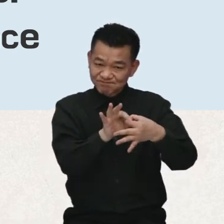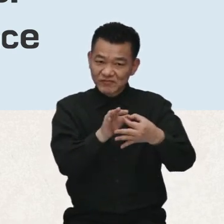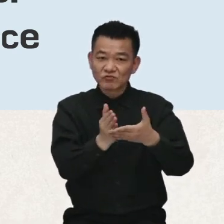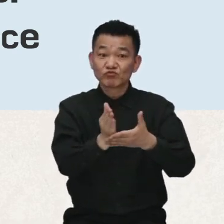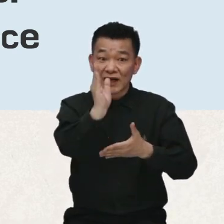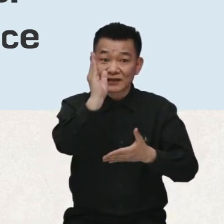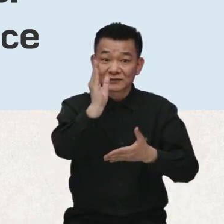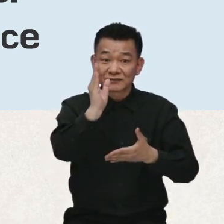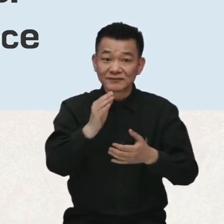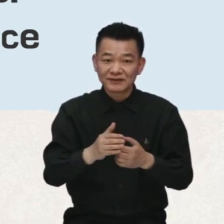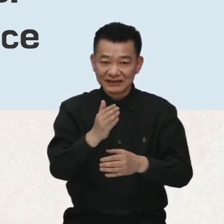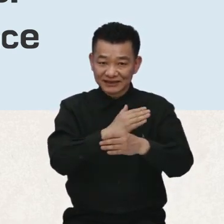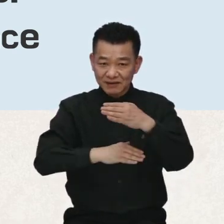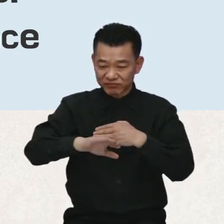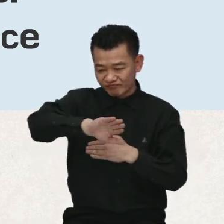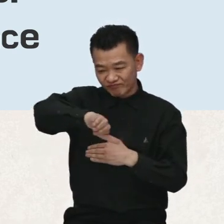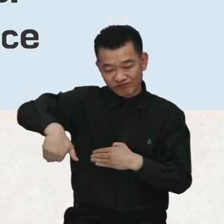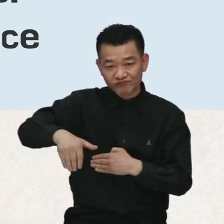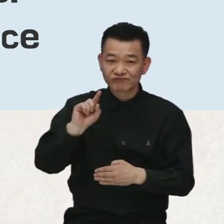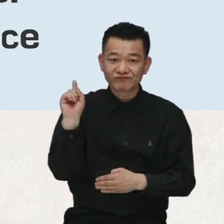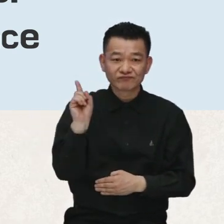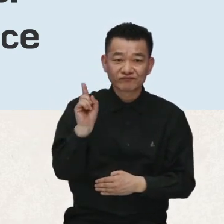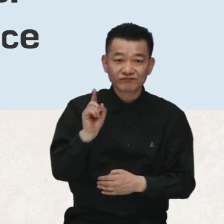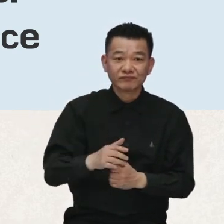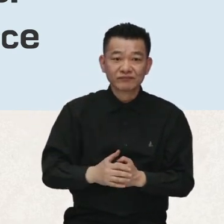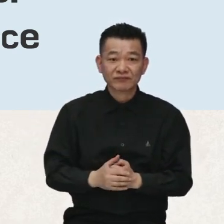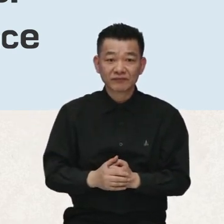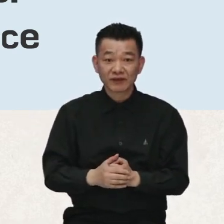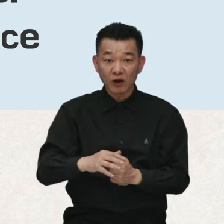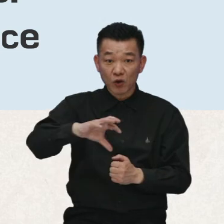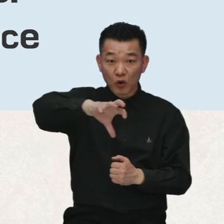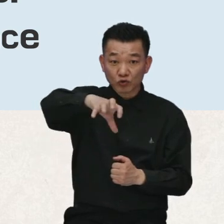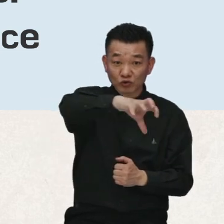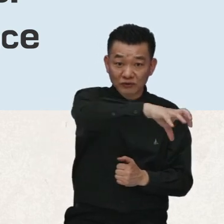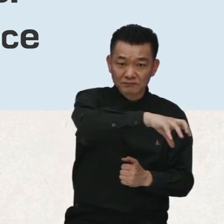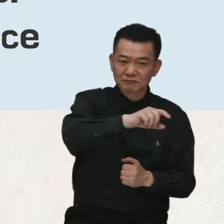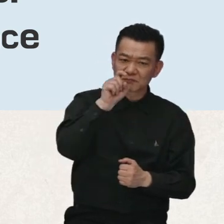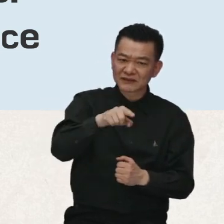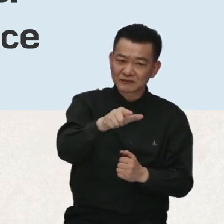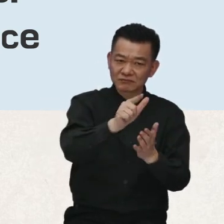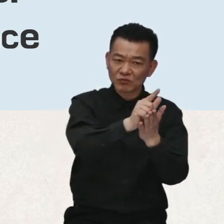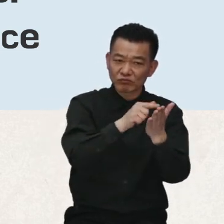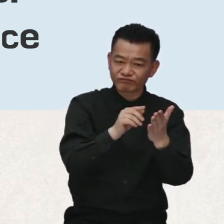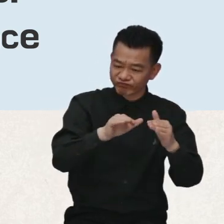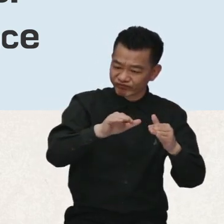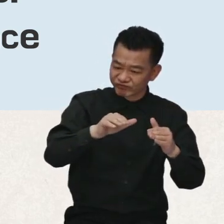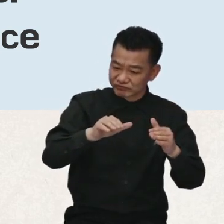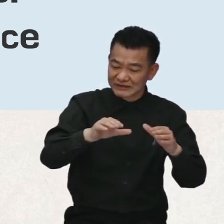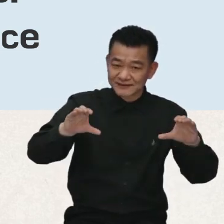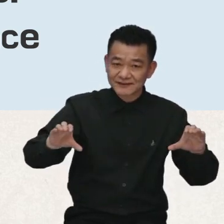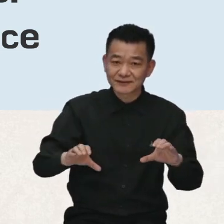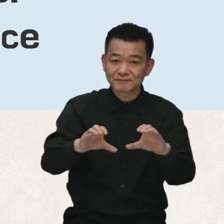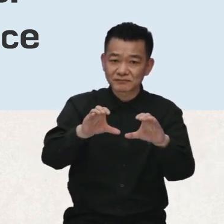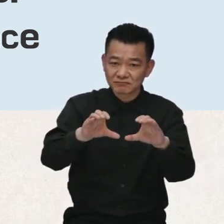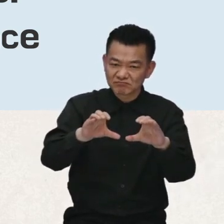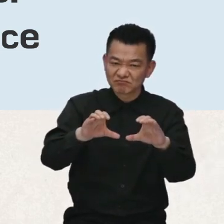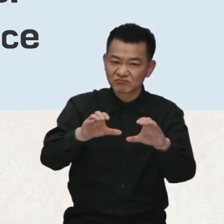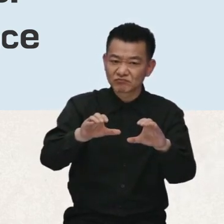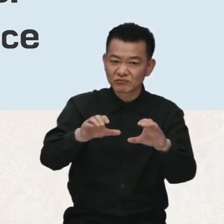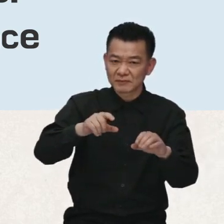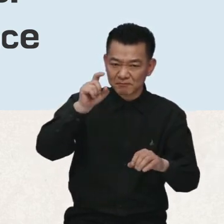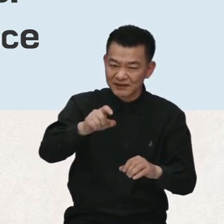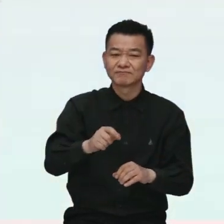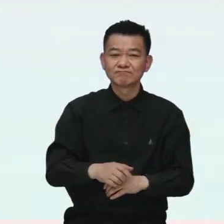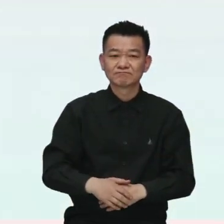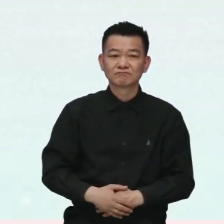against arbitrary or unlawful interference, and the state's parties must carry out legal or other measures to guarantee such